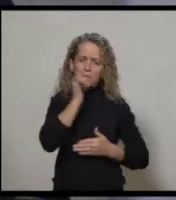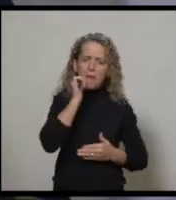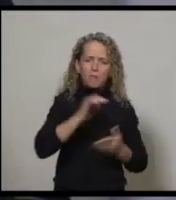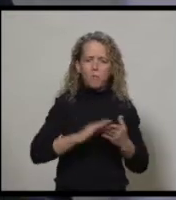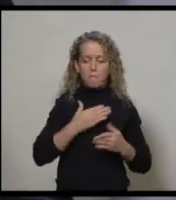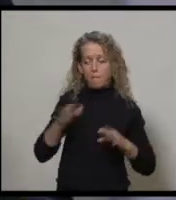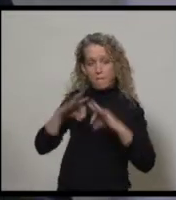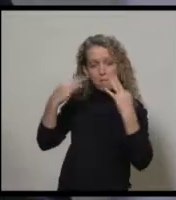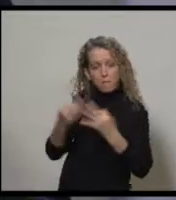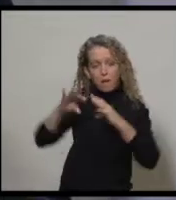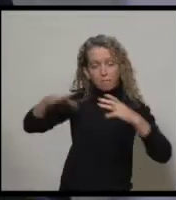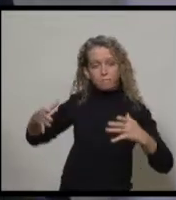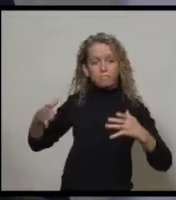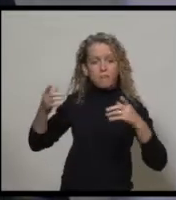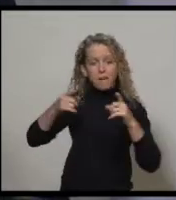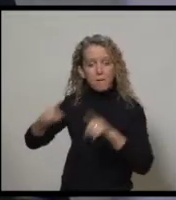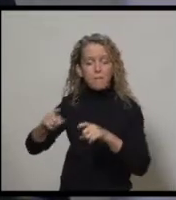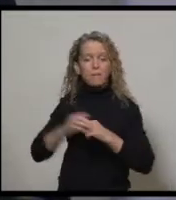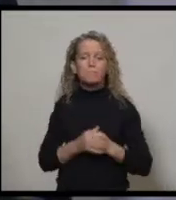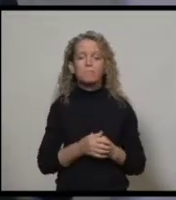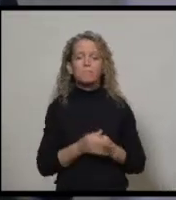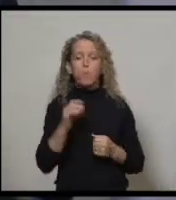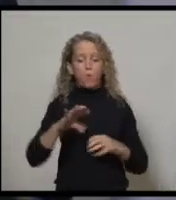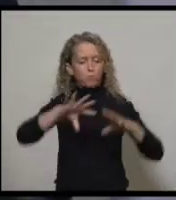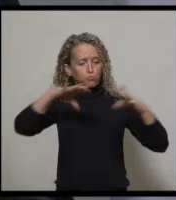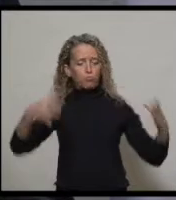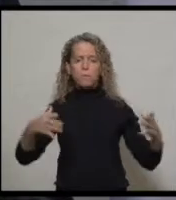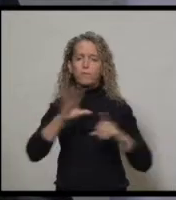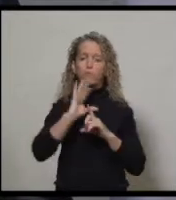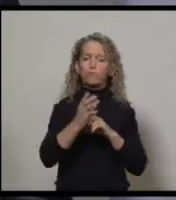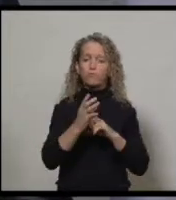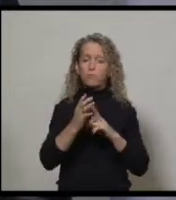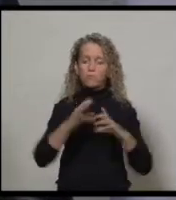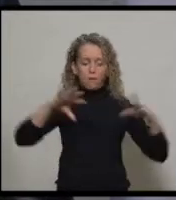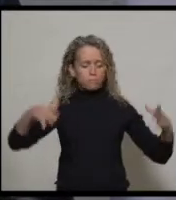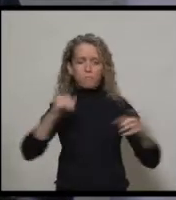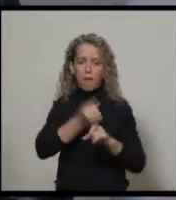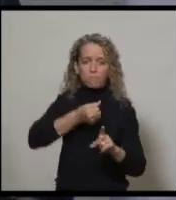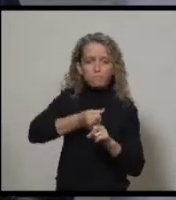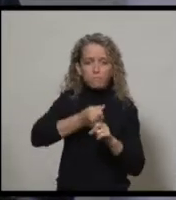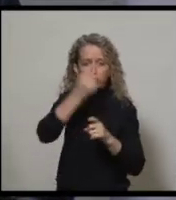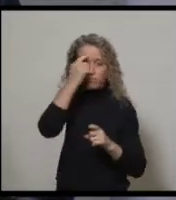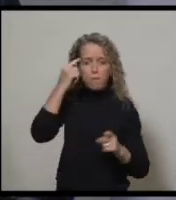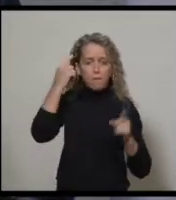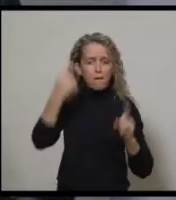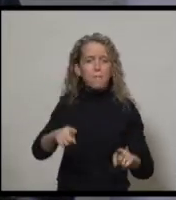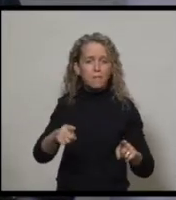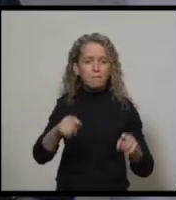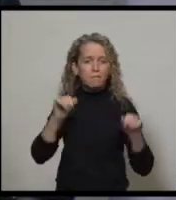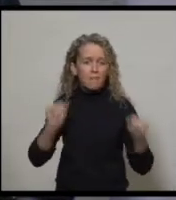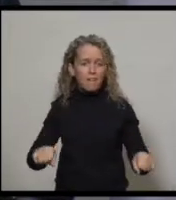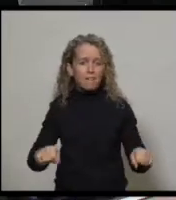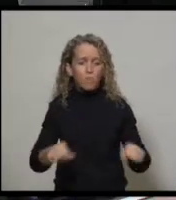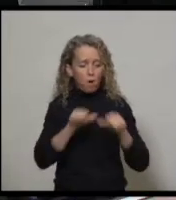it can happen within a collective culture or group of people. So we want to keep it known that it does happen in many